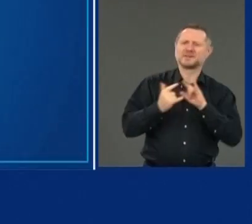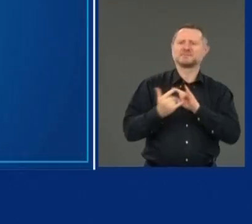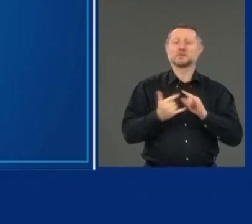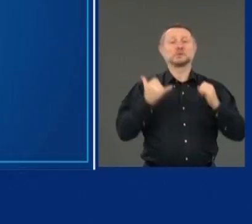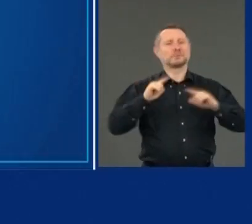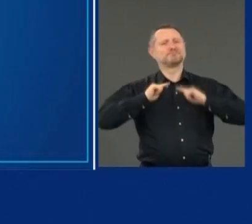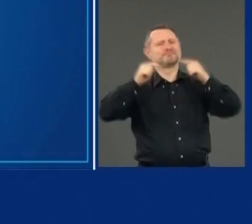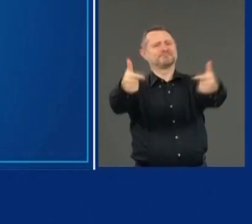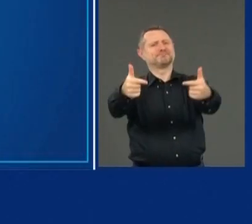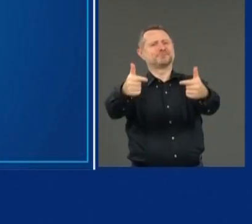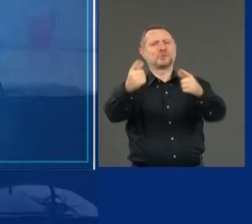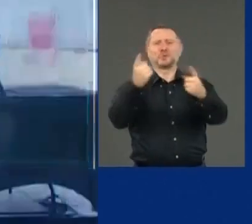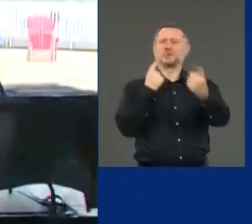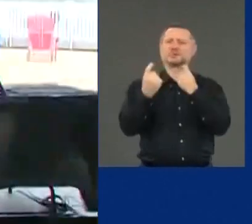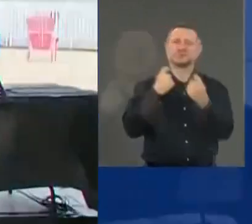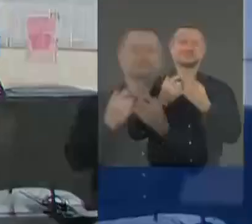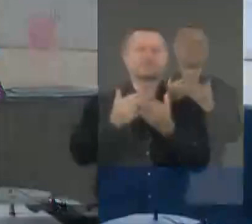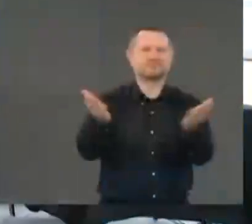Questions?